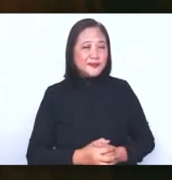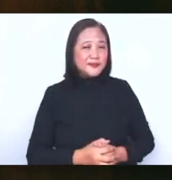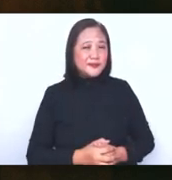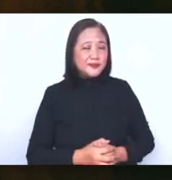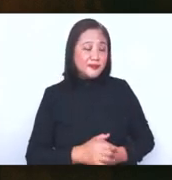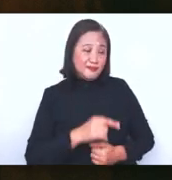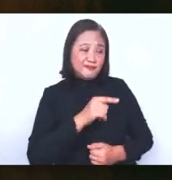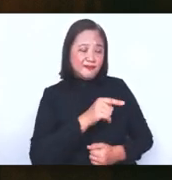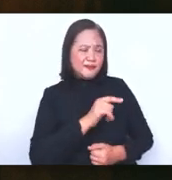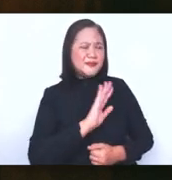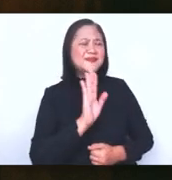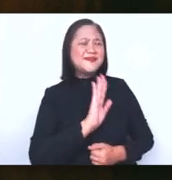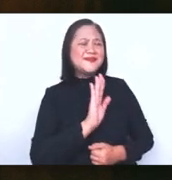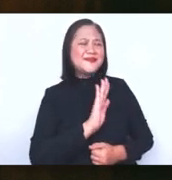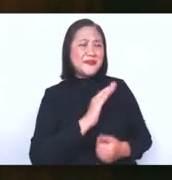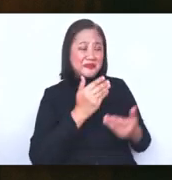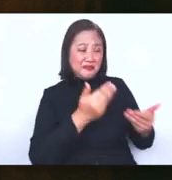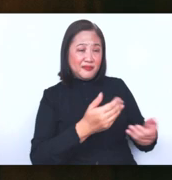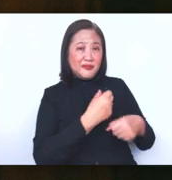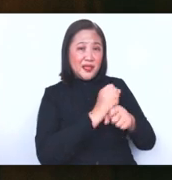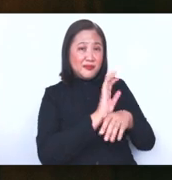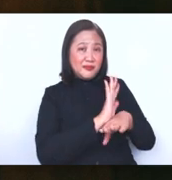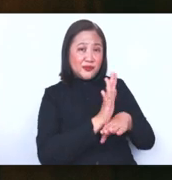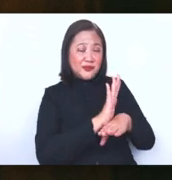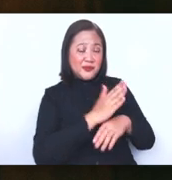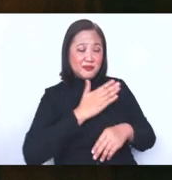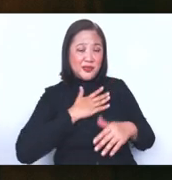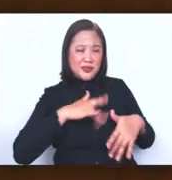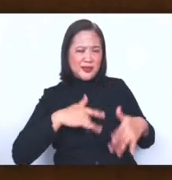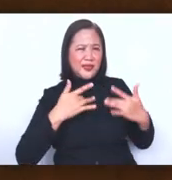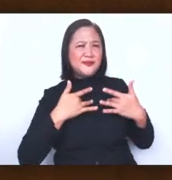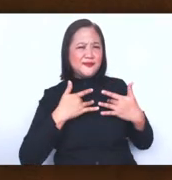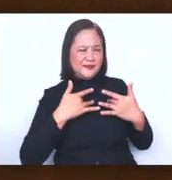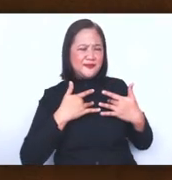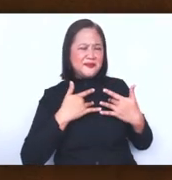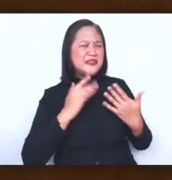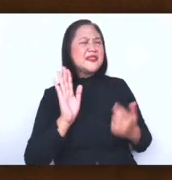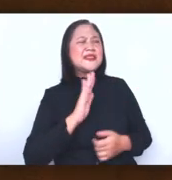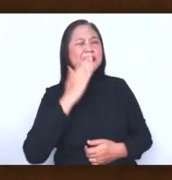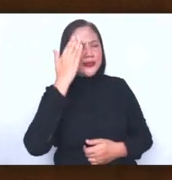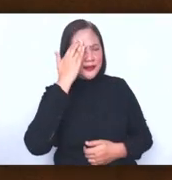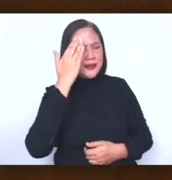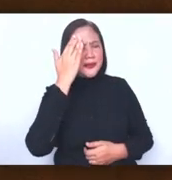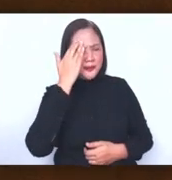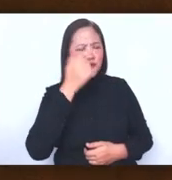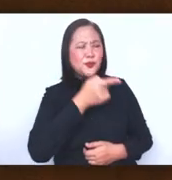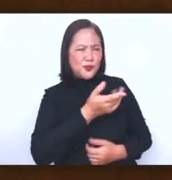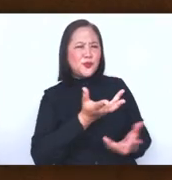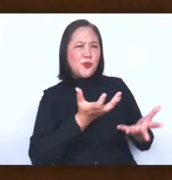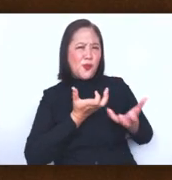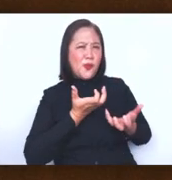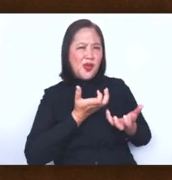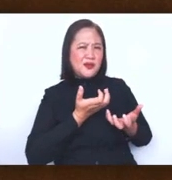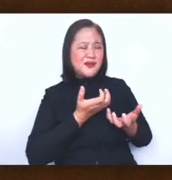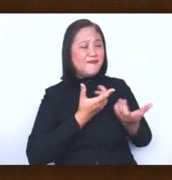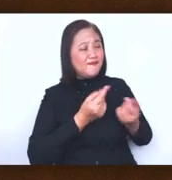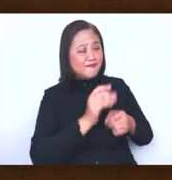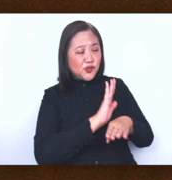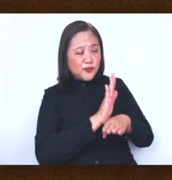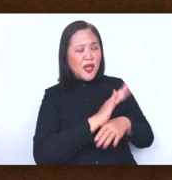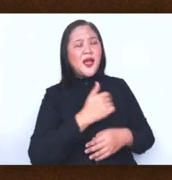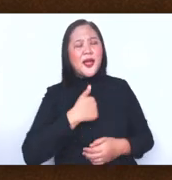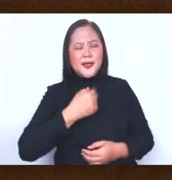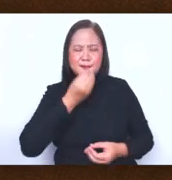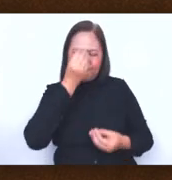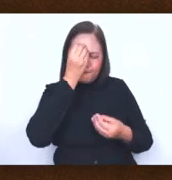Huwag mo nang ituloy ang pelikula mo. Alam ko. Alam ko gustong-gusto mo itong gawin, pero ako nang